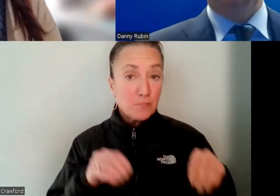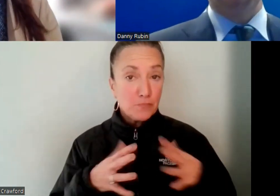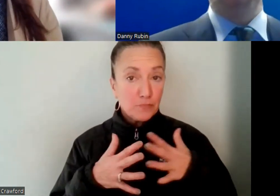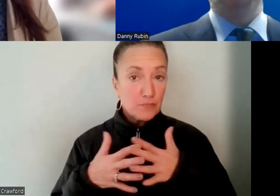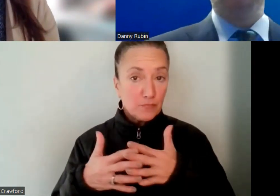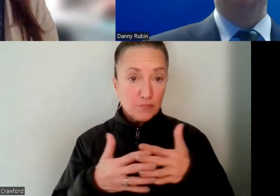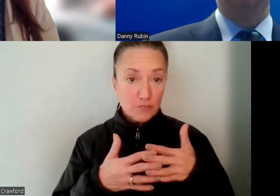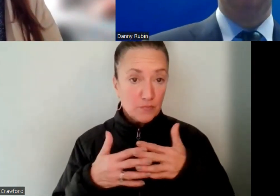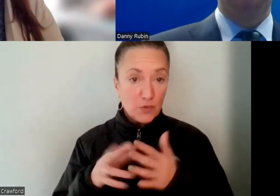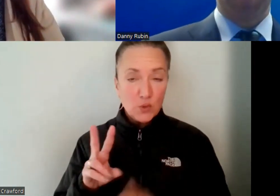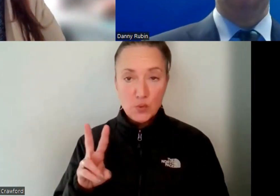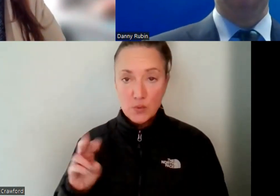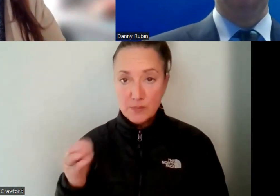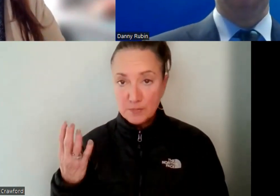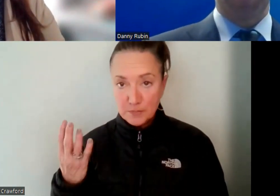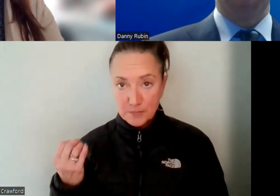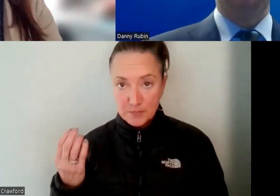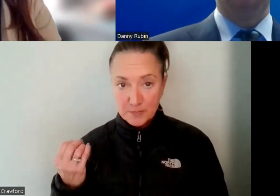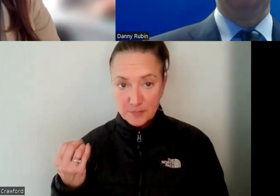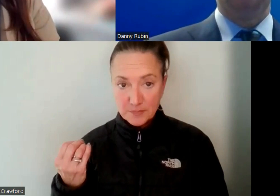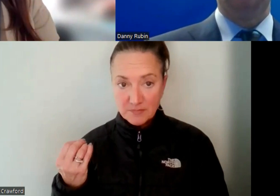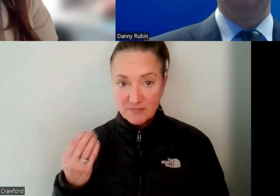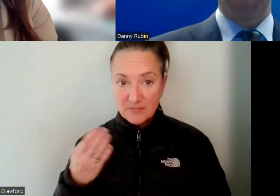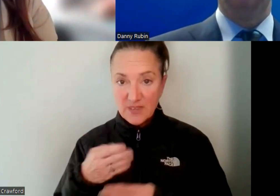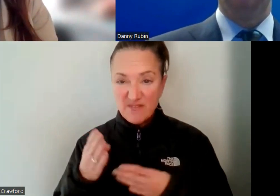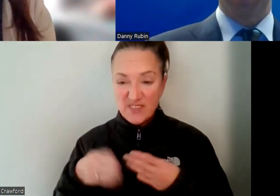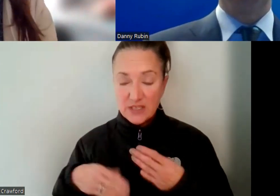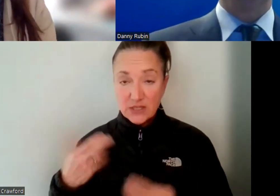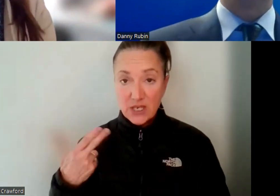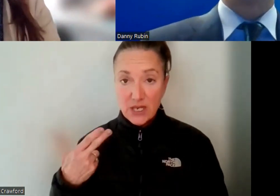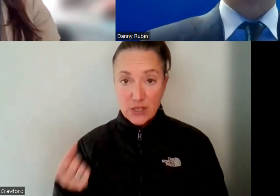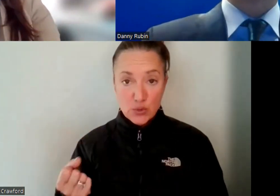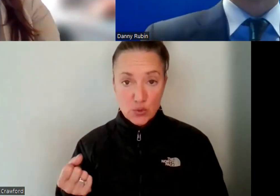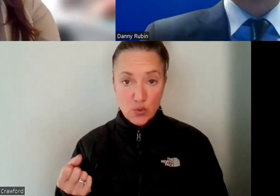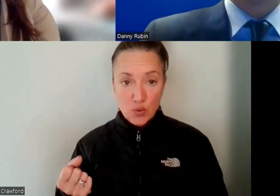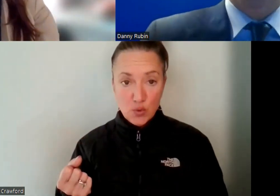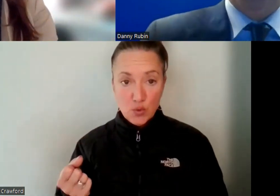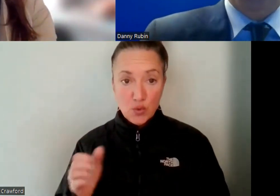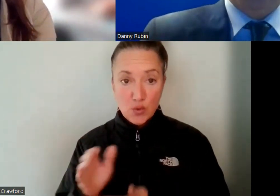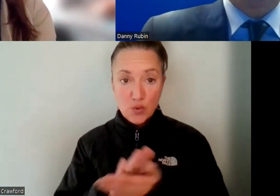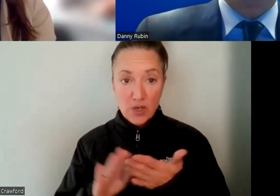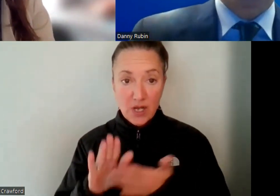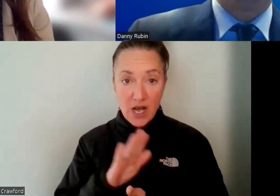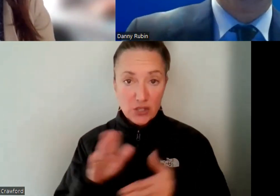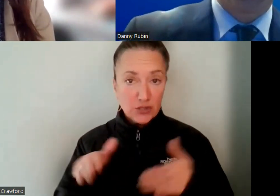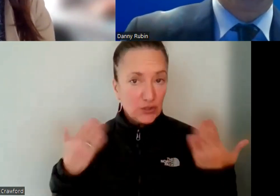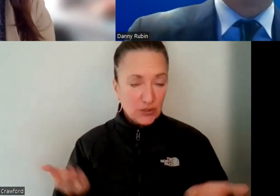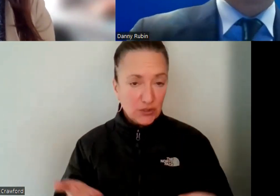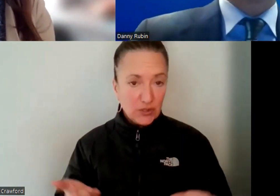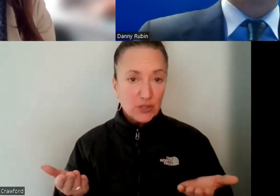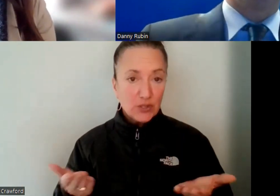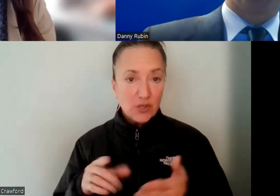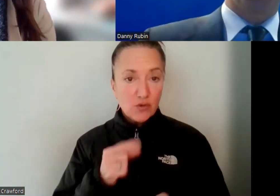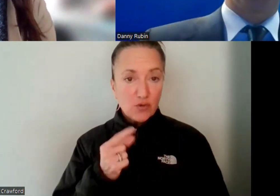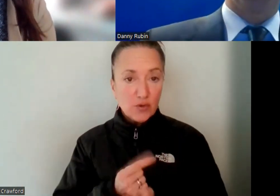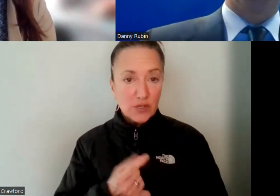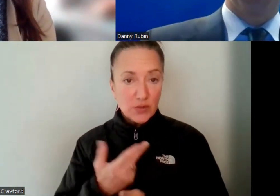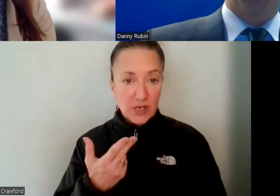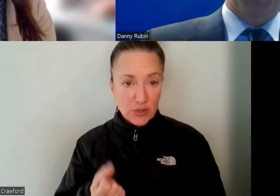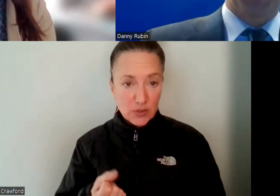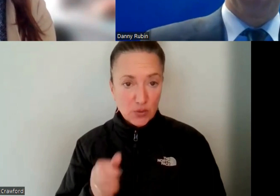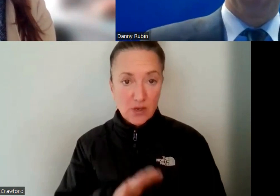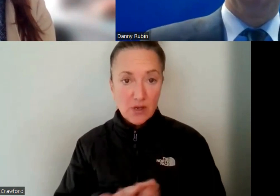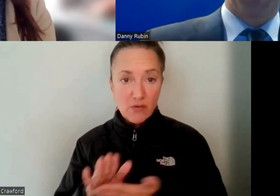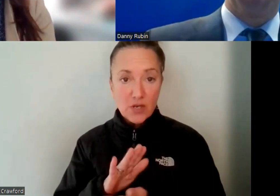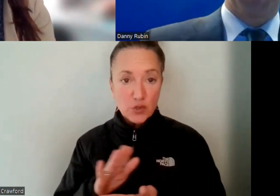in 2014. I finished my high school here and college here. So I have graduated college as of